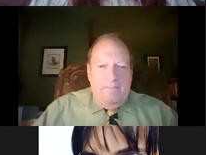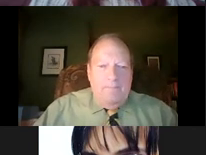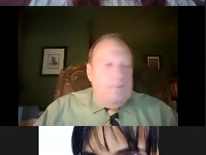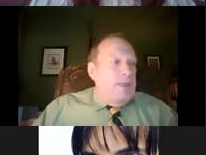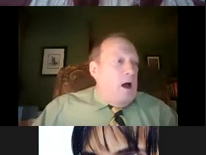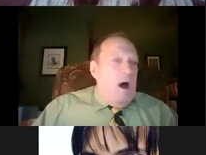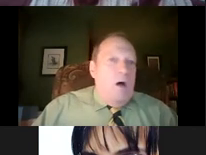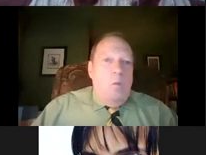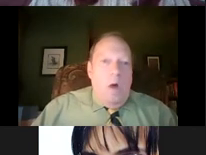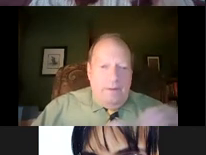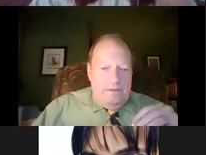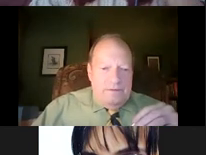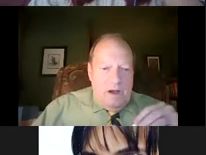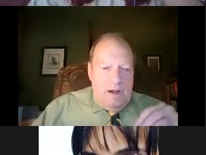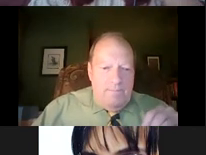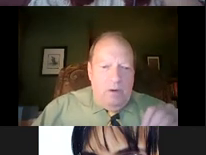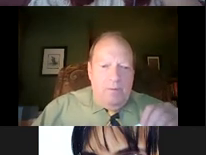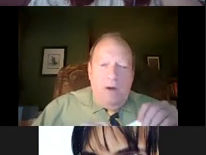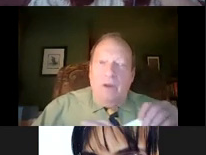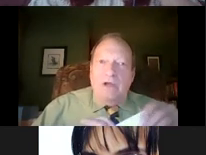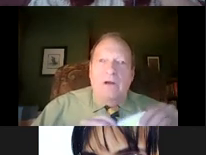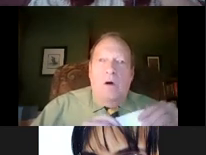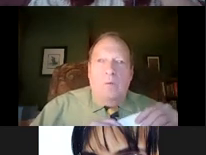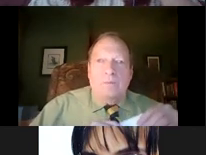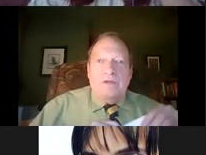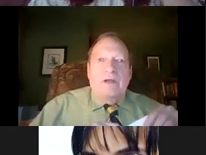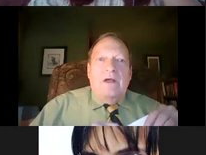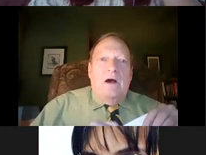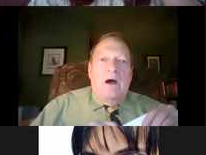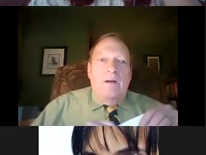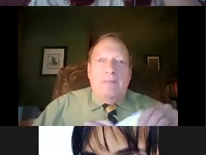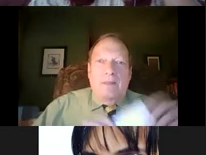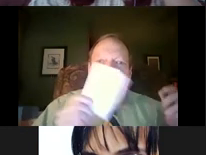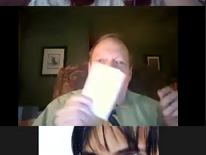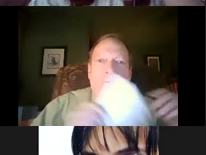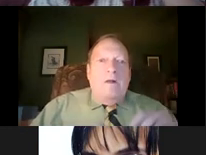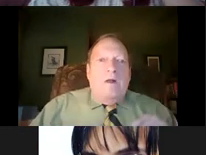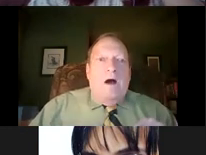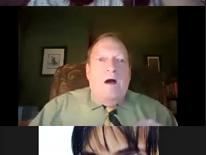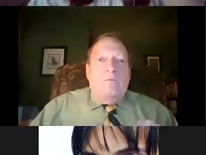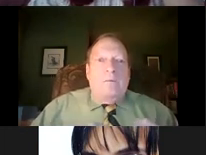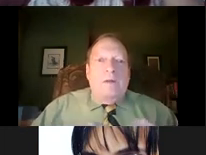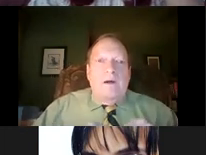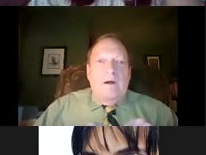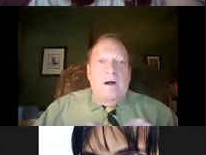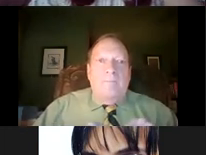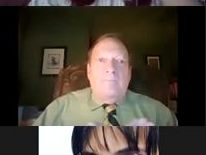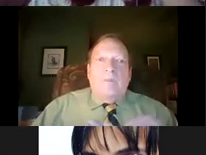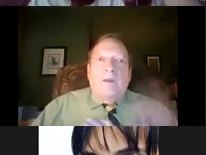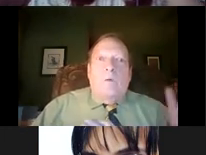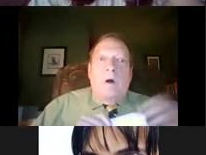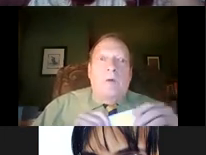women. One, Mary Jane Holmes, who would